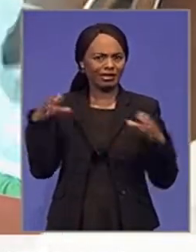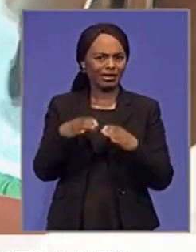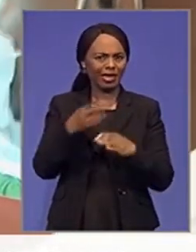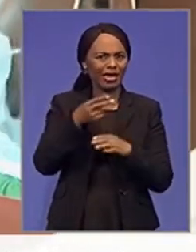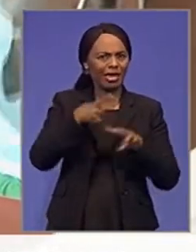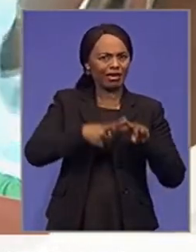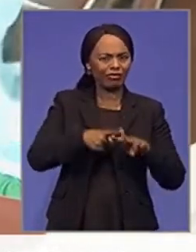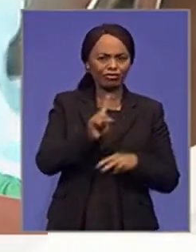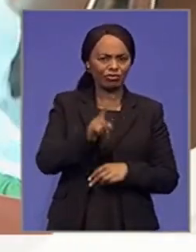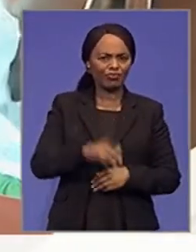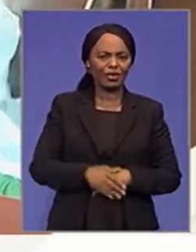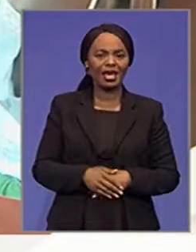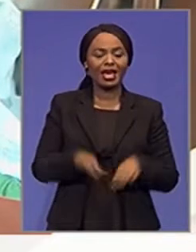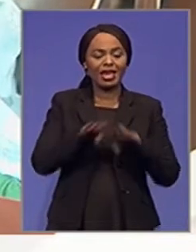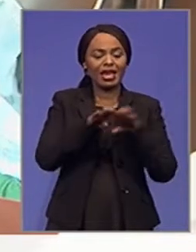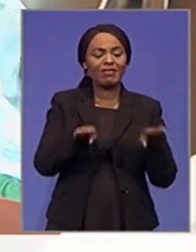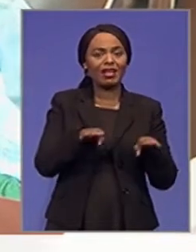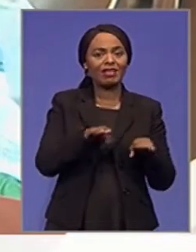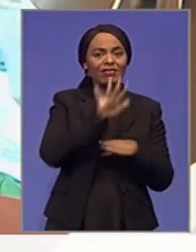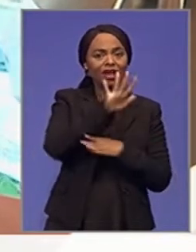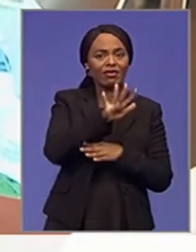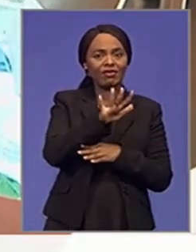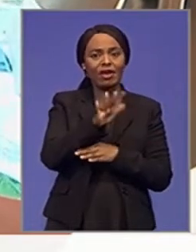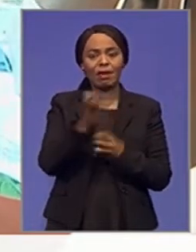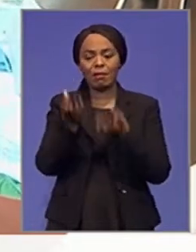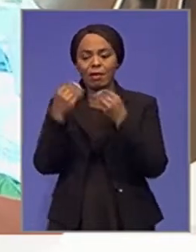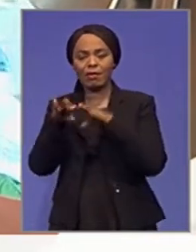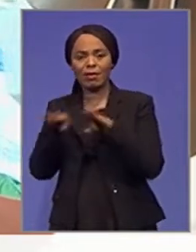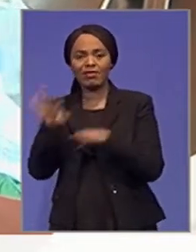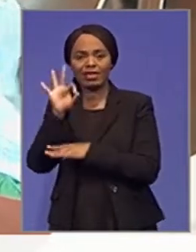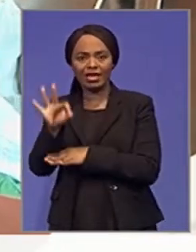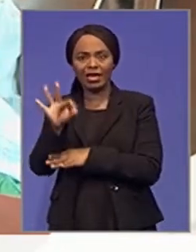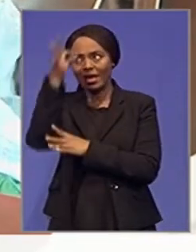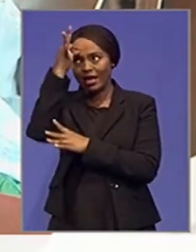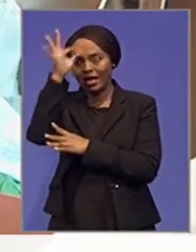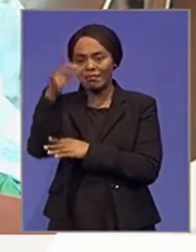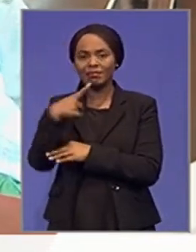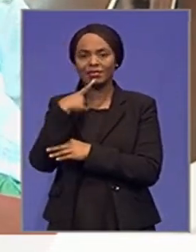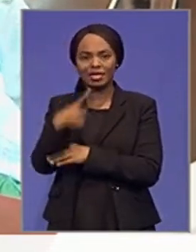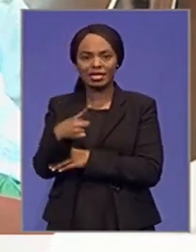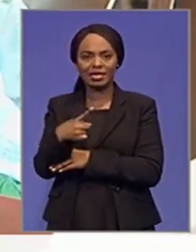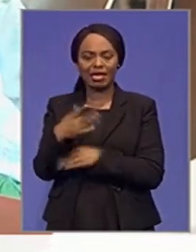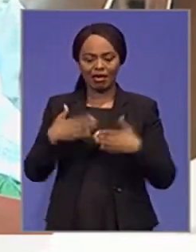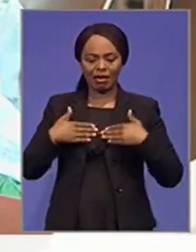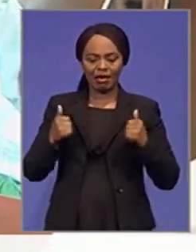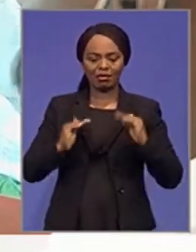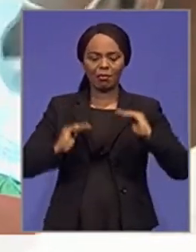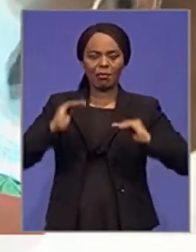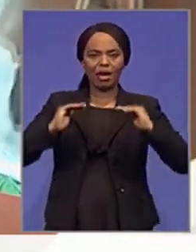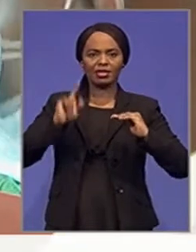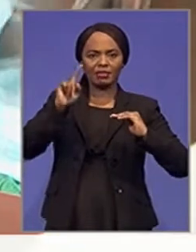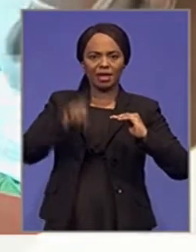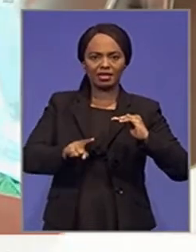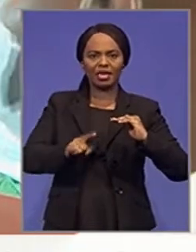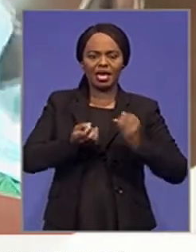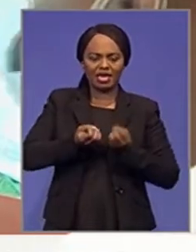level 3 puso itseng health ma itshwanetse e balance gore ife batho